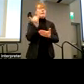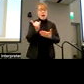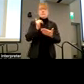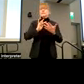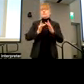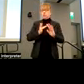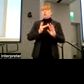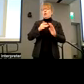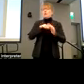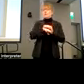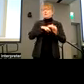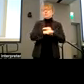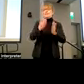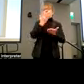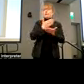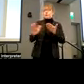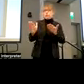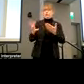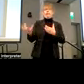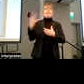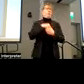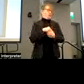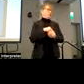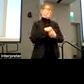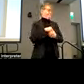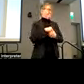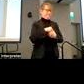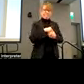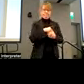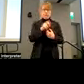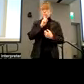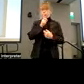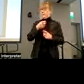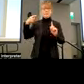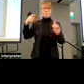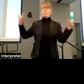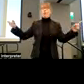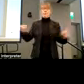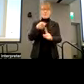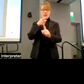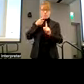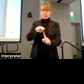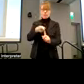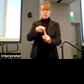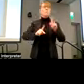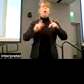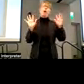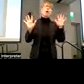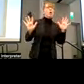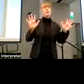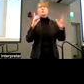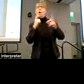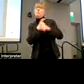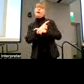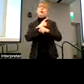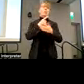is about exclusion and inclusion. It really boils down to that. When people say, it's too complicated. We know what, don't know what